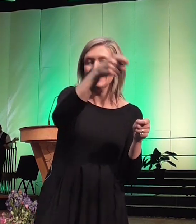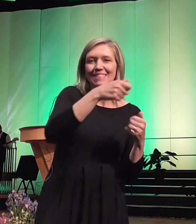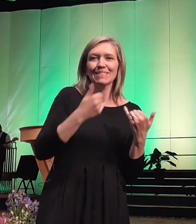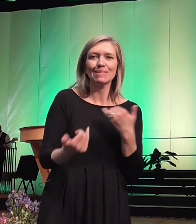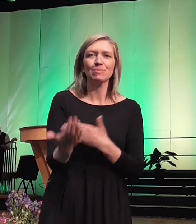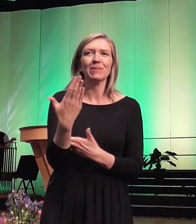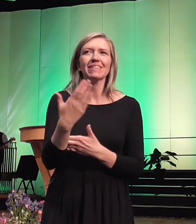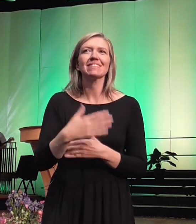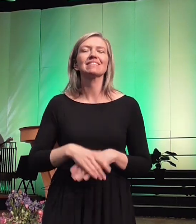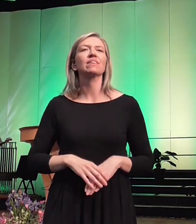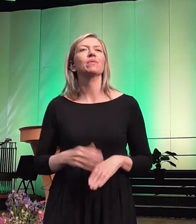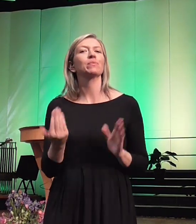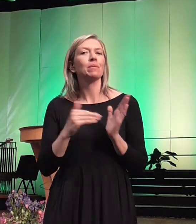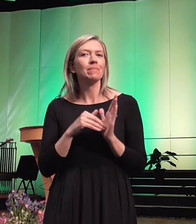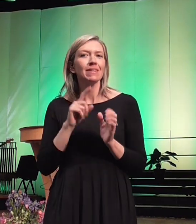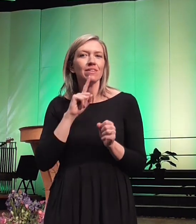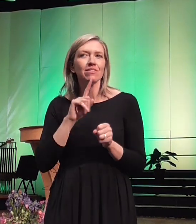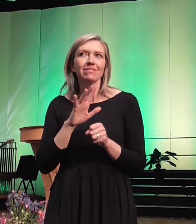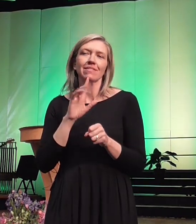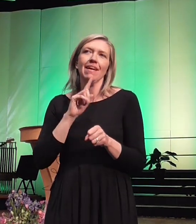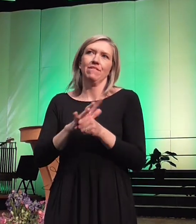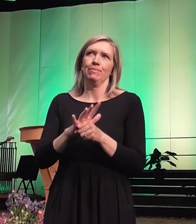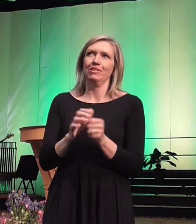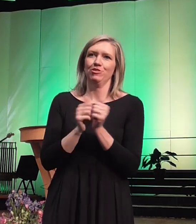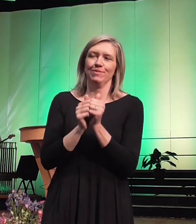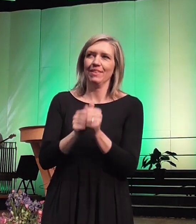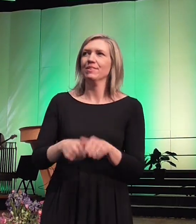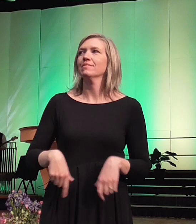would repeat our affirmation with me.